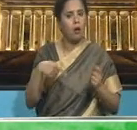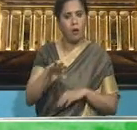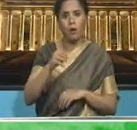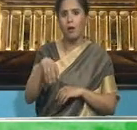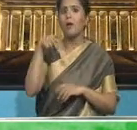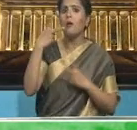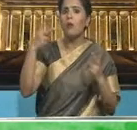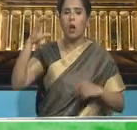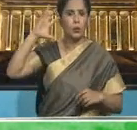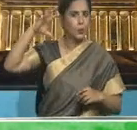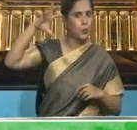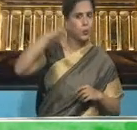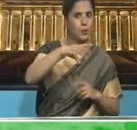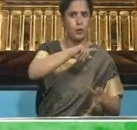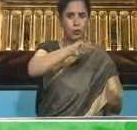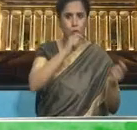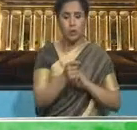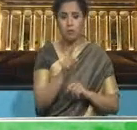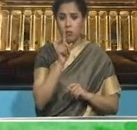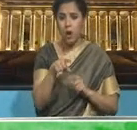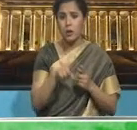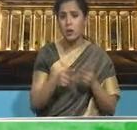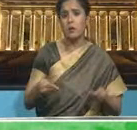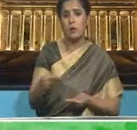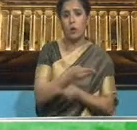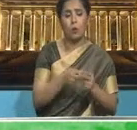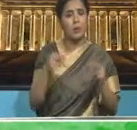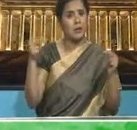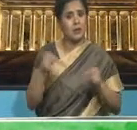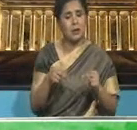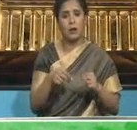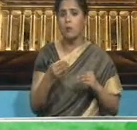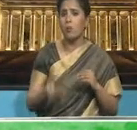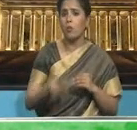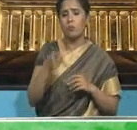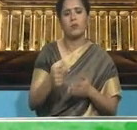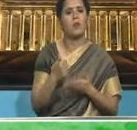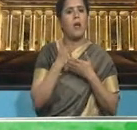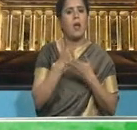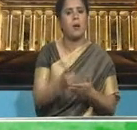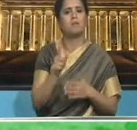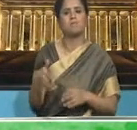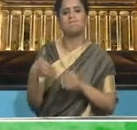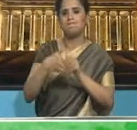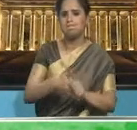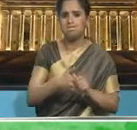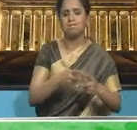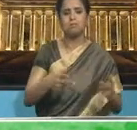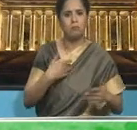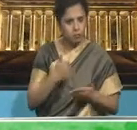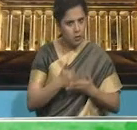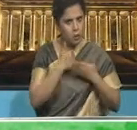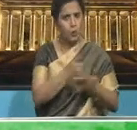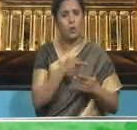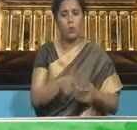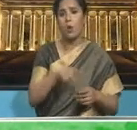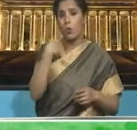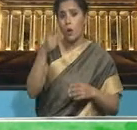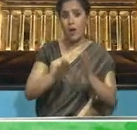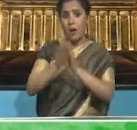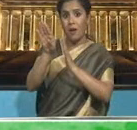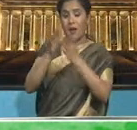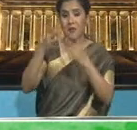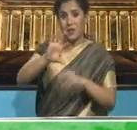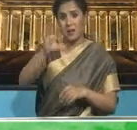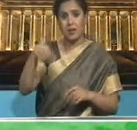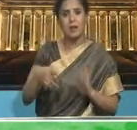however, emerging economies need a helping hand from advanced nations in the form